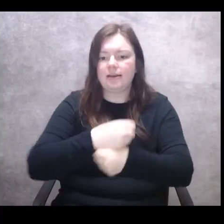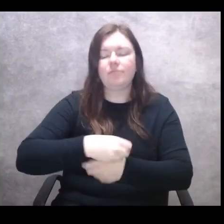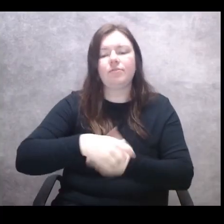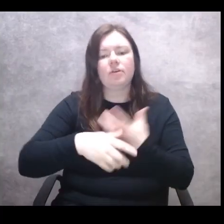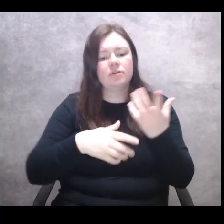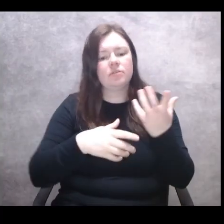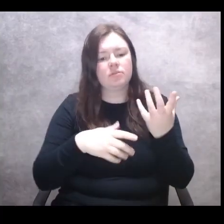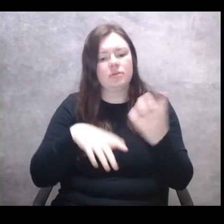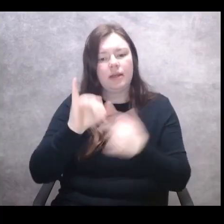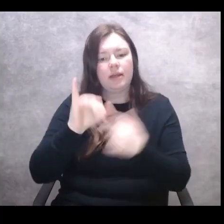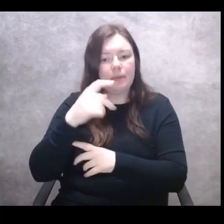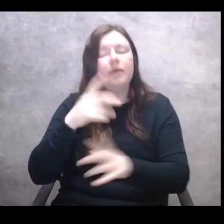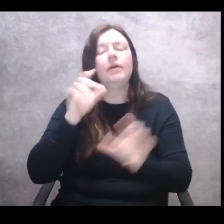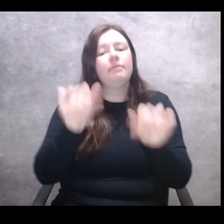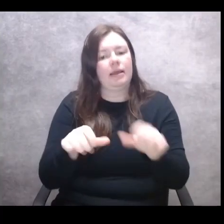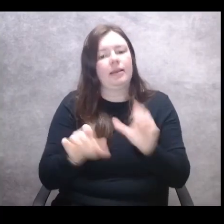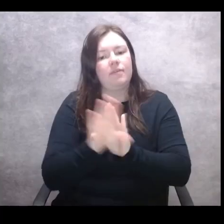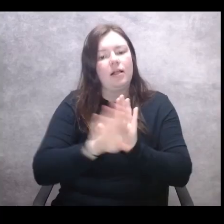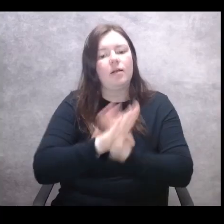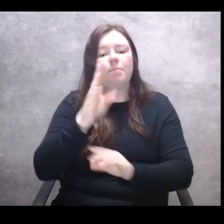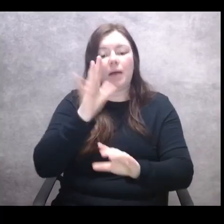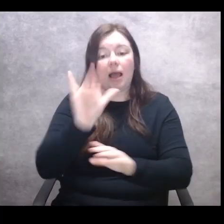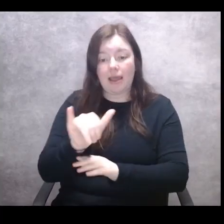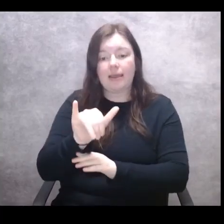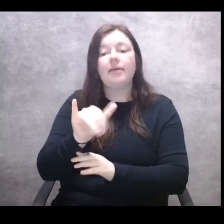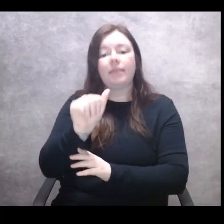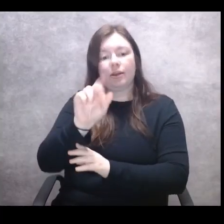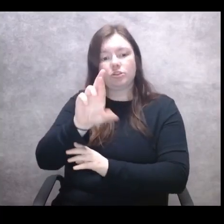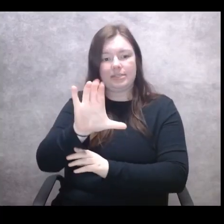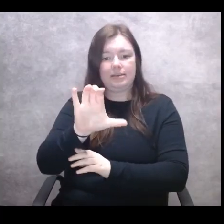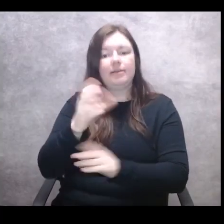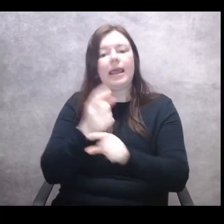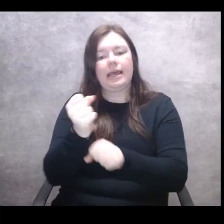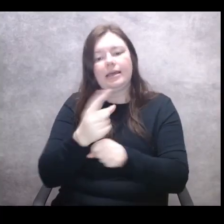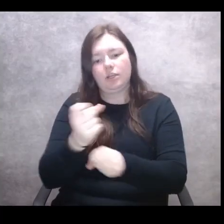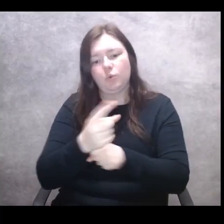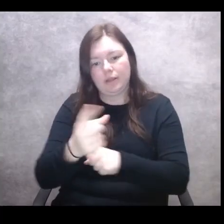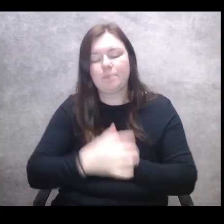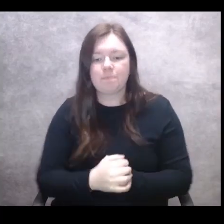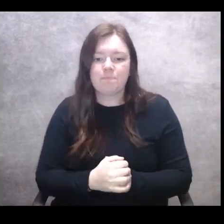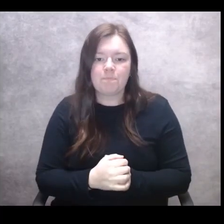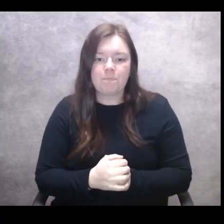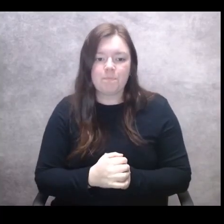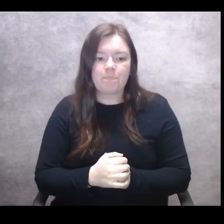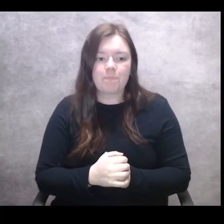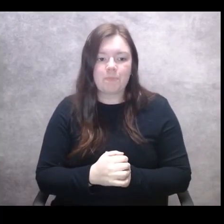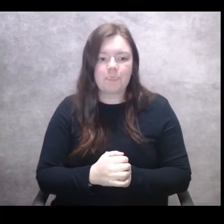IEP appropriate for the student can be developed by the ARC annually.